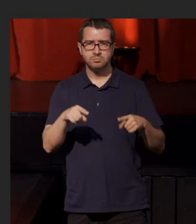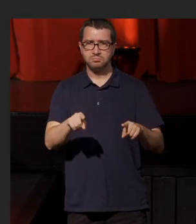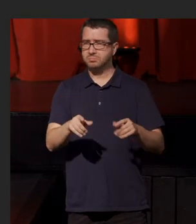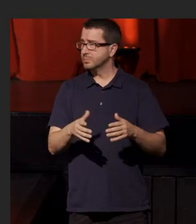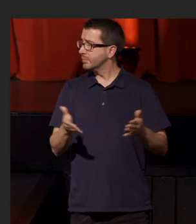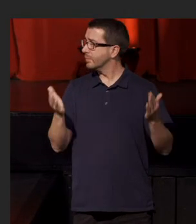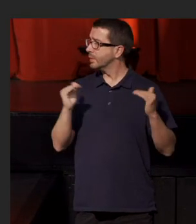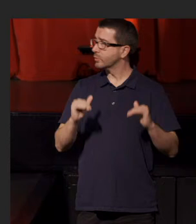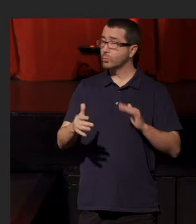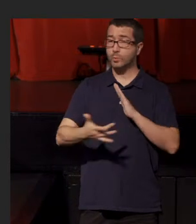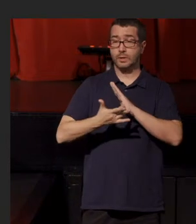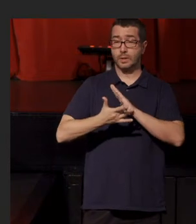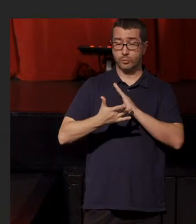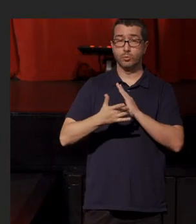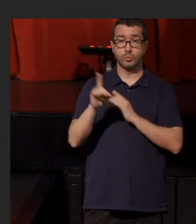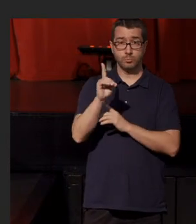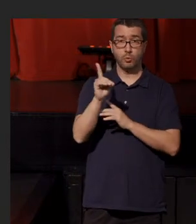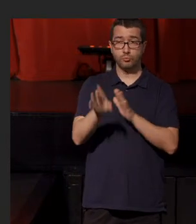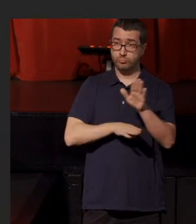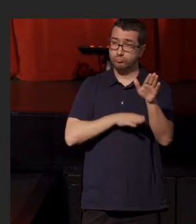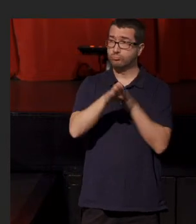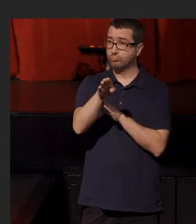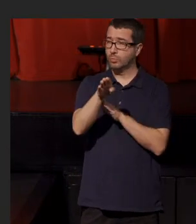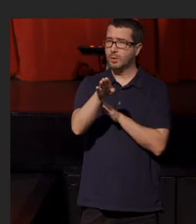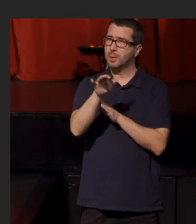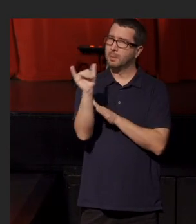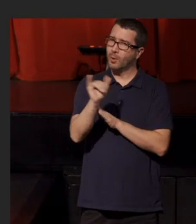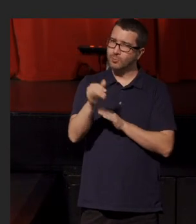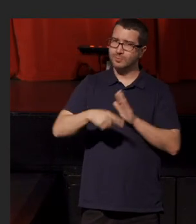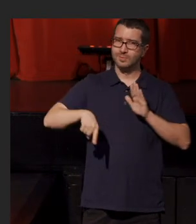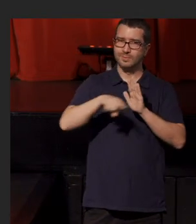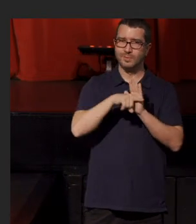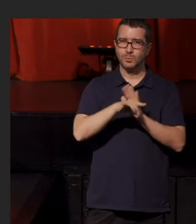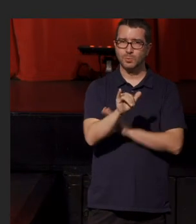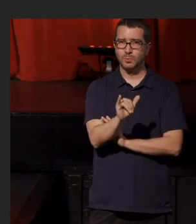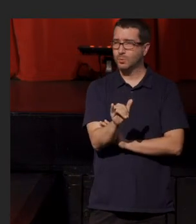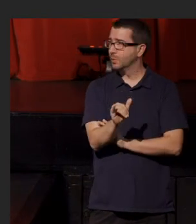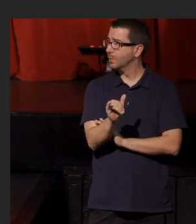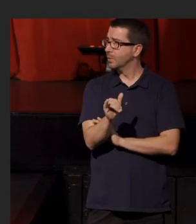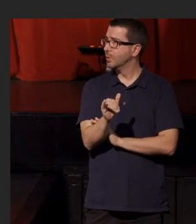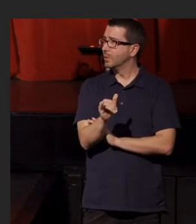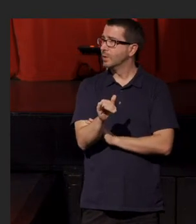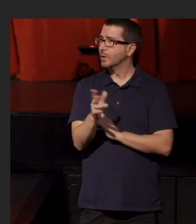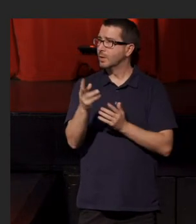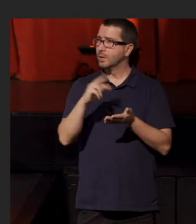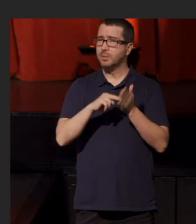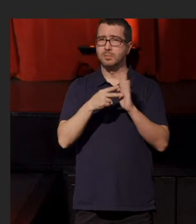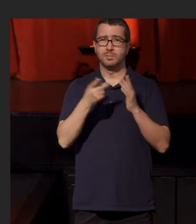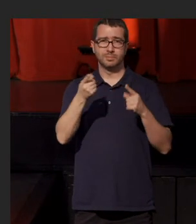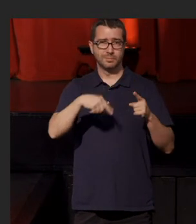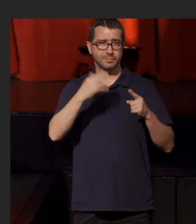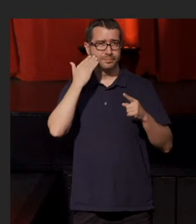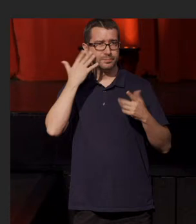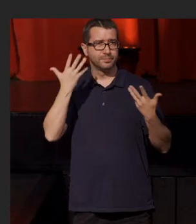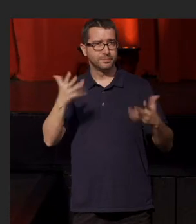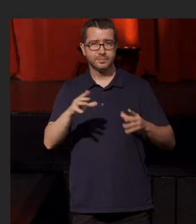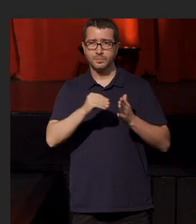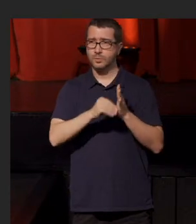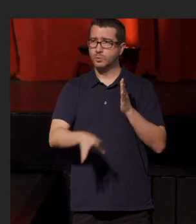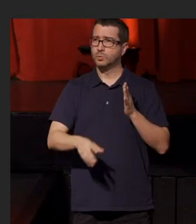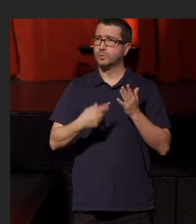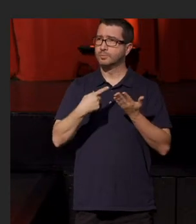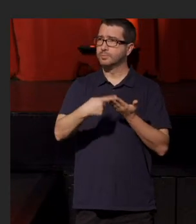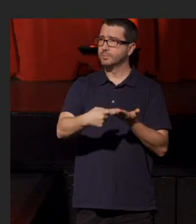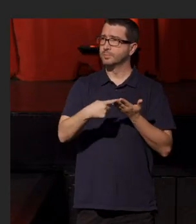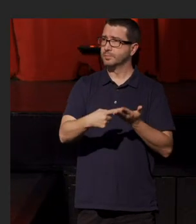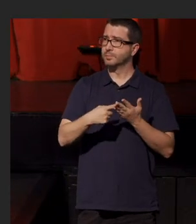has helped advance democracy in some ways, but there is a dark side to it as well, which probably you're familiar with, and we heard some of the students reference in